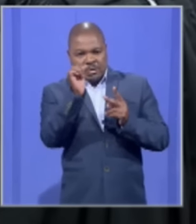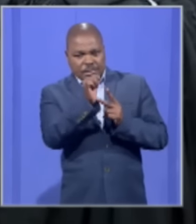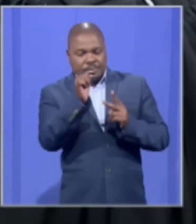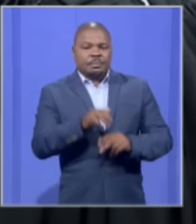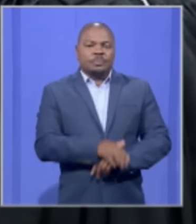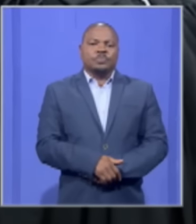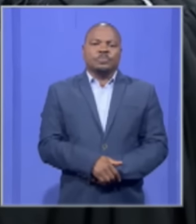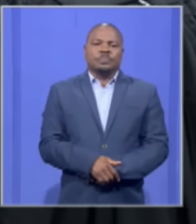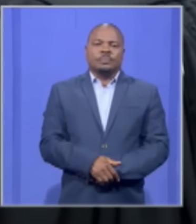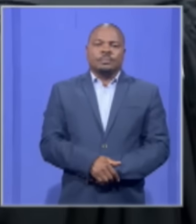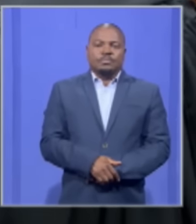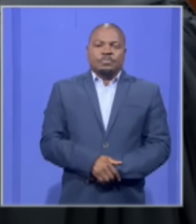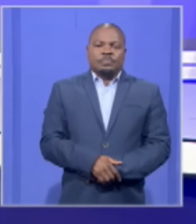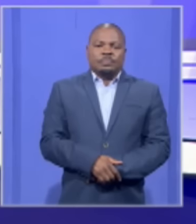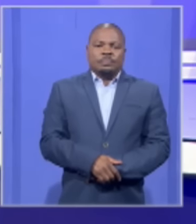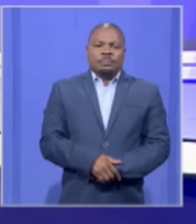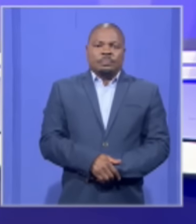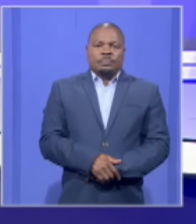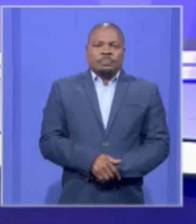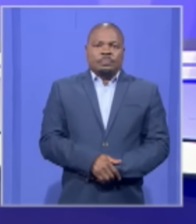SABC Polokwane.